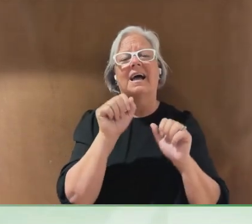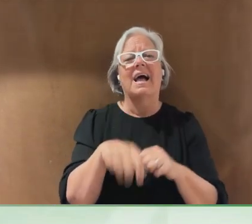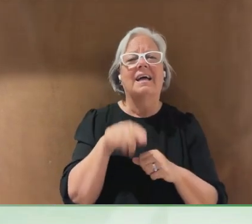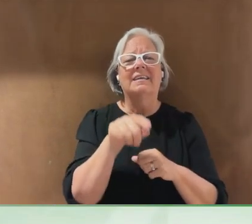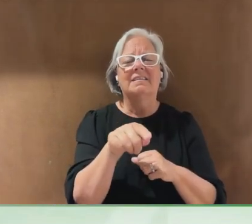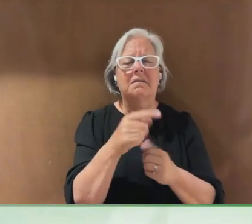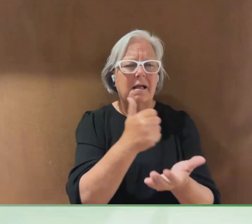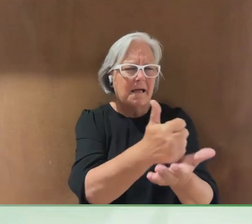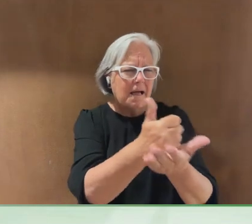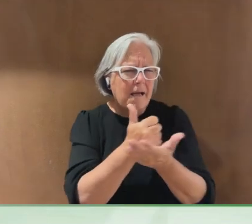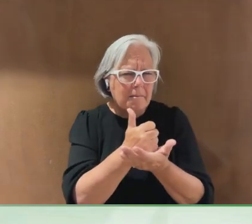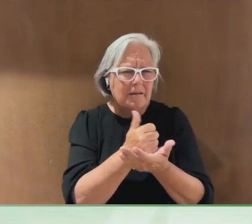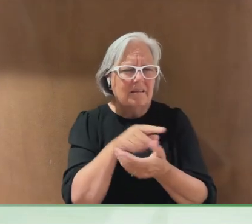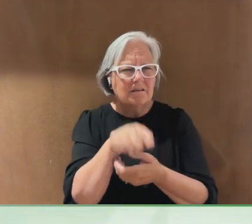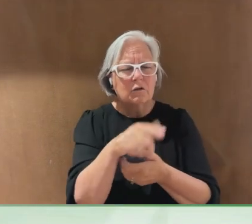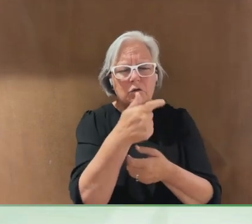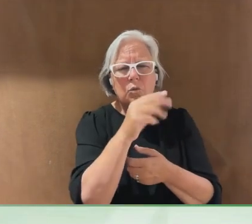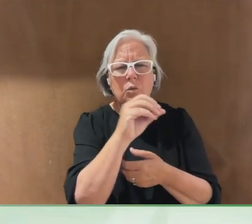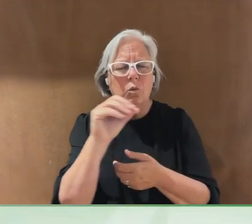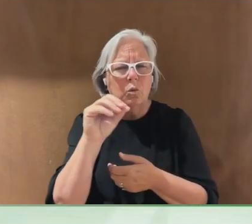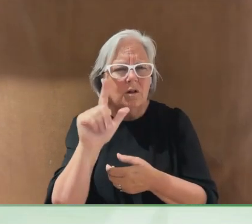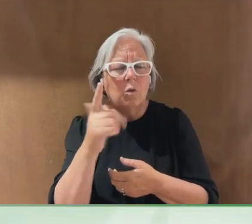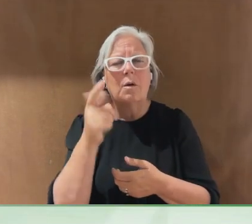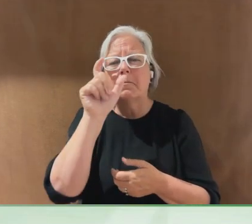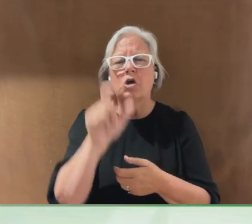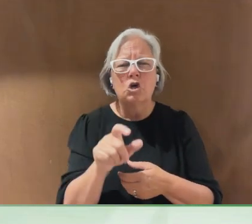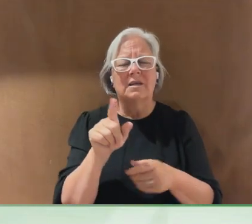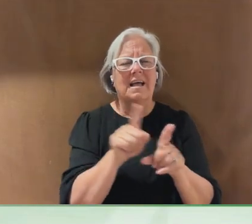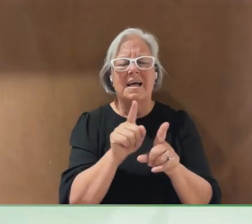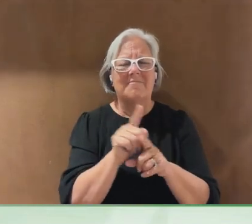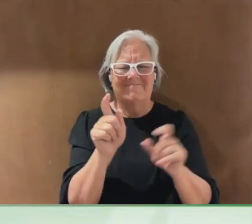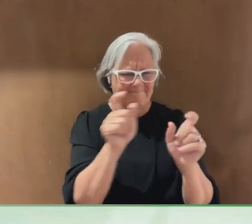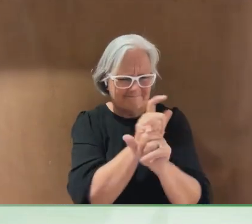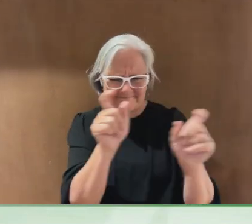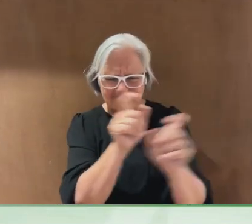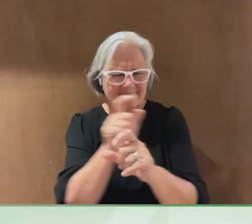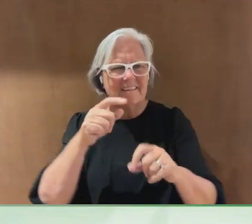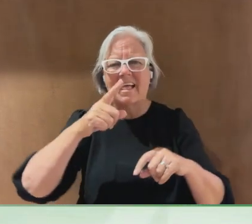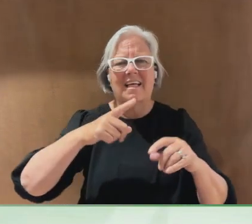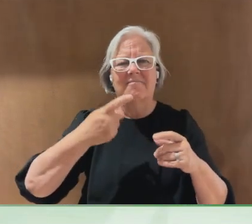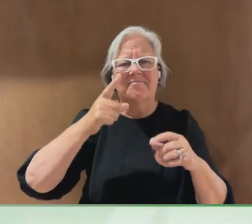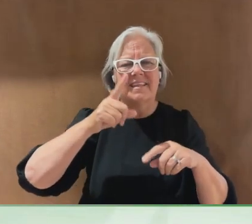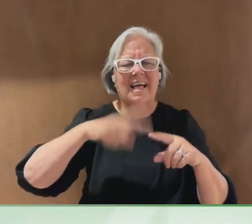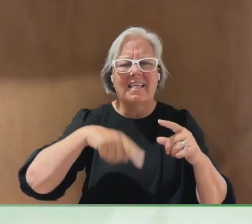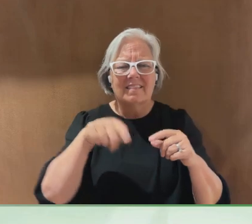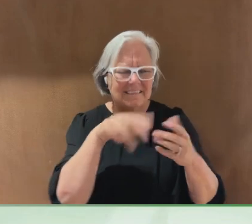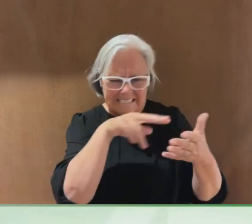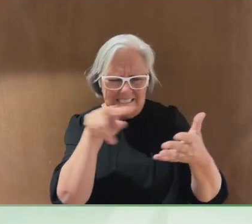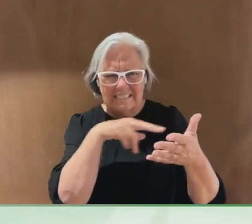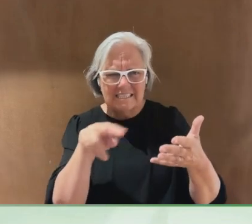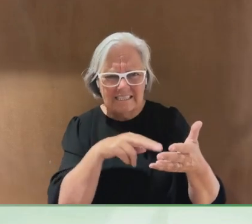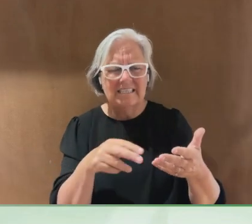someone who's dyslexic, if someone sends me a 17-page paper, I'm not going to read the whole thing, because if I read it 3 times, I get 3 different papers. So I put